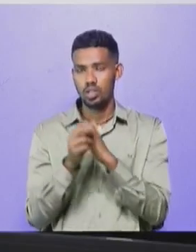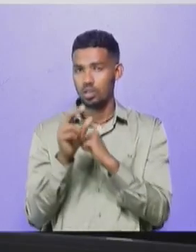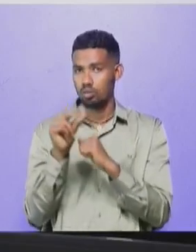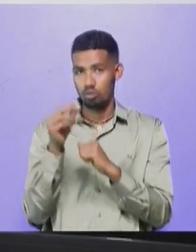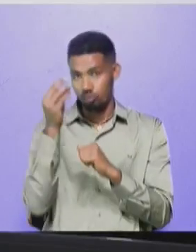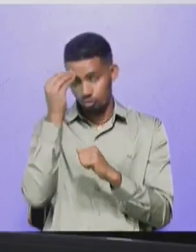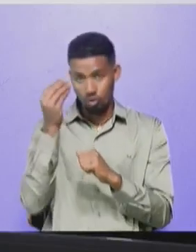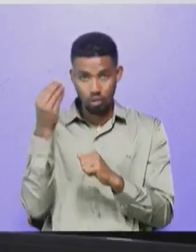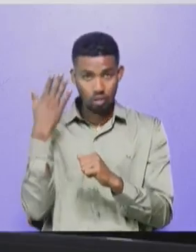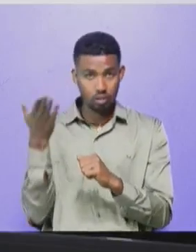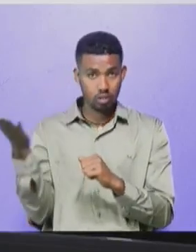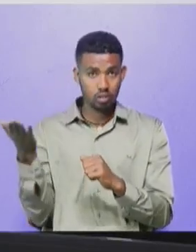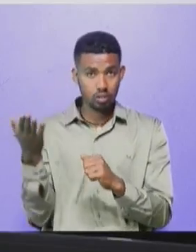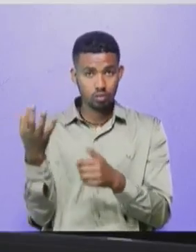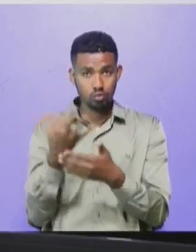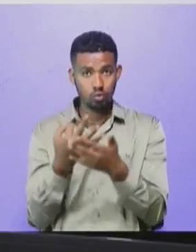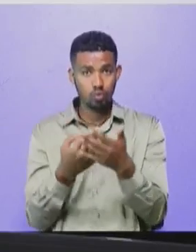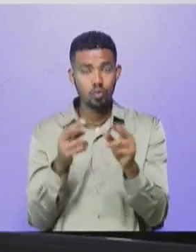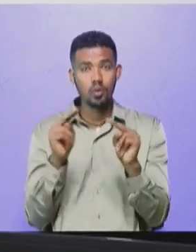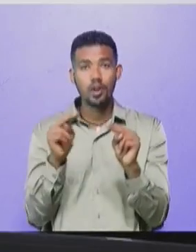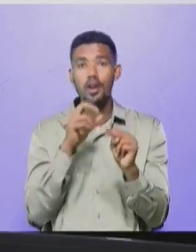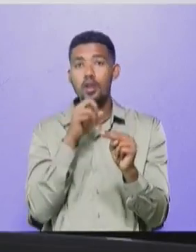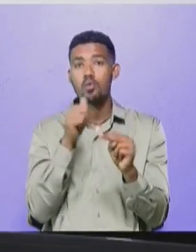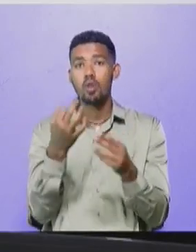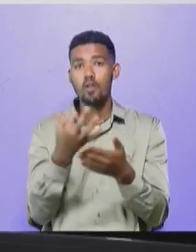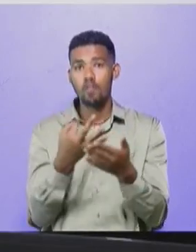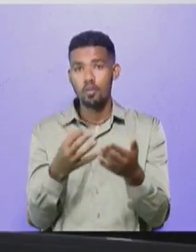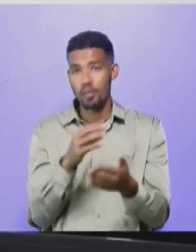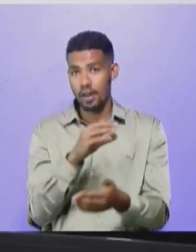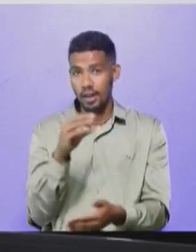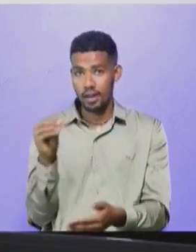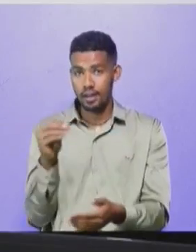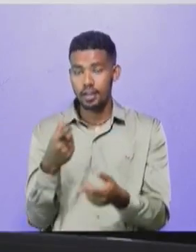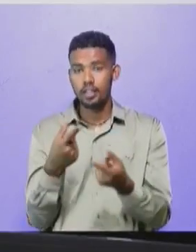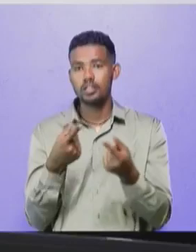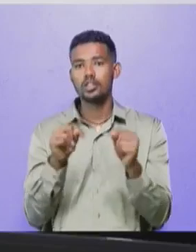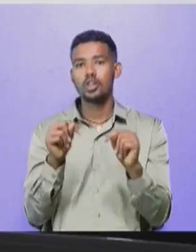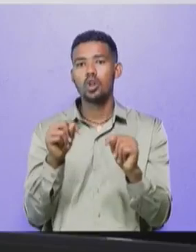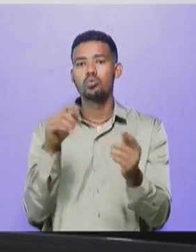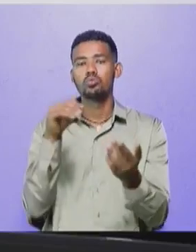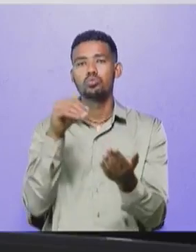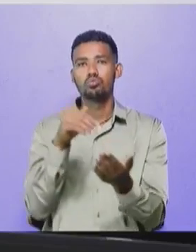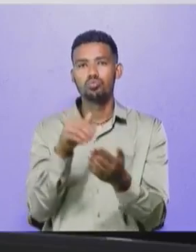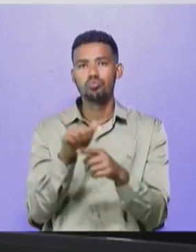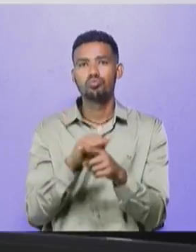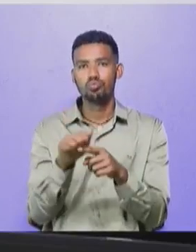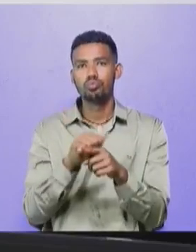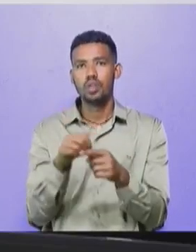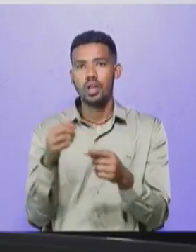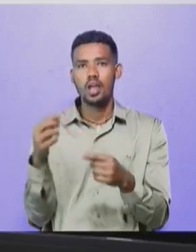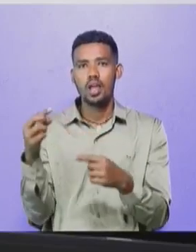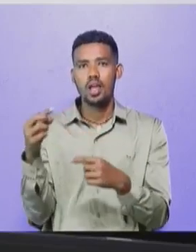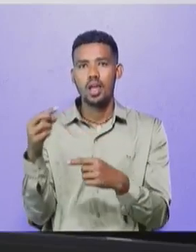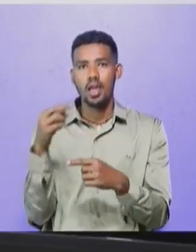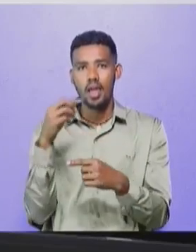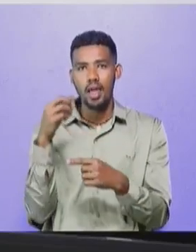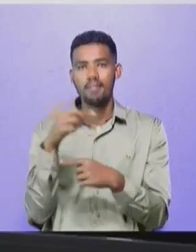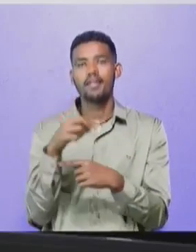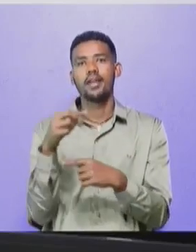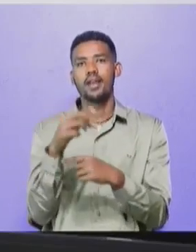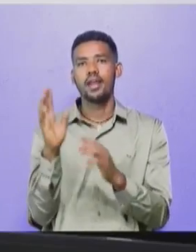students, these are forms of irregular form, and try to rehearse every day. For example, like